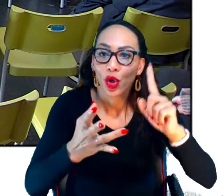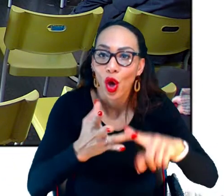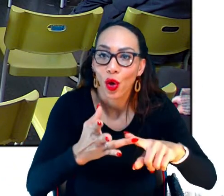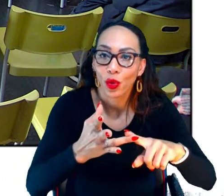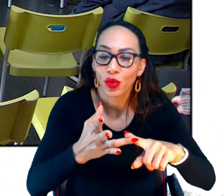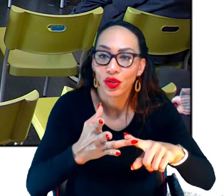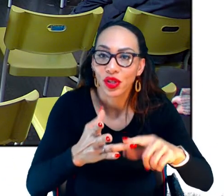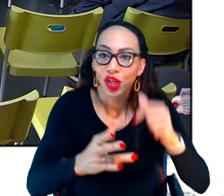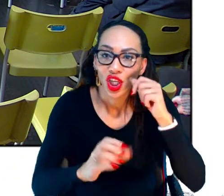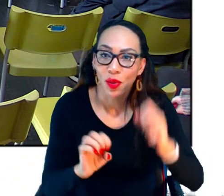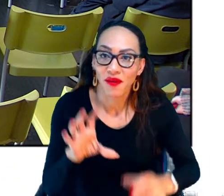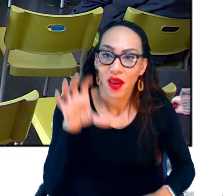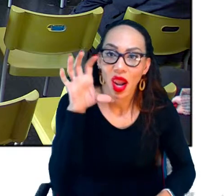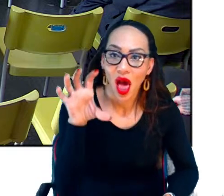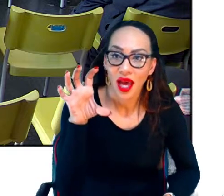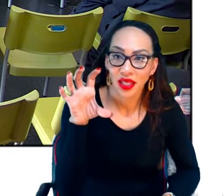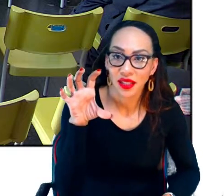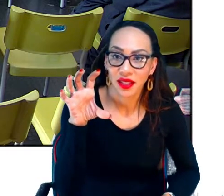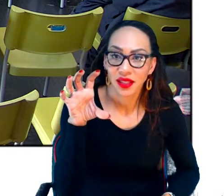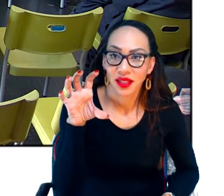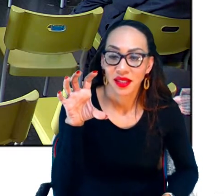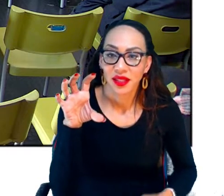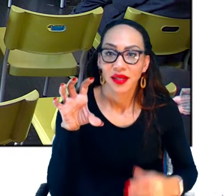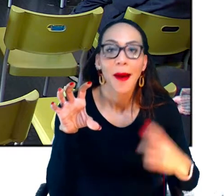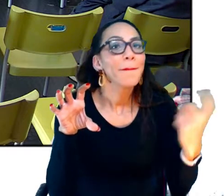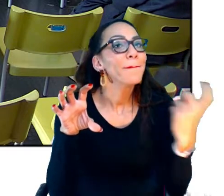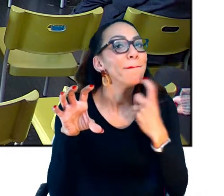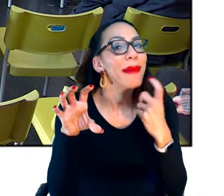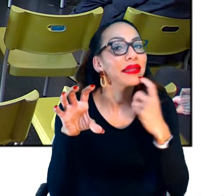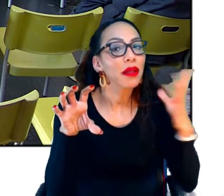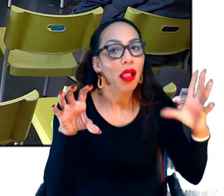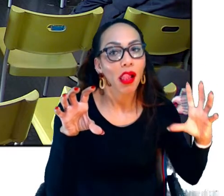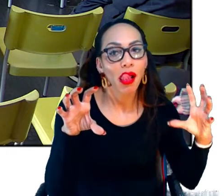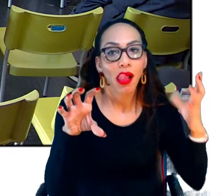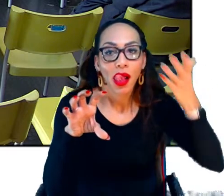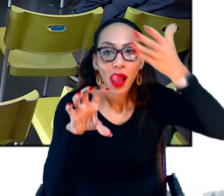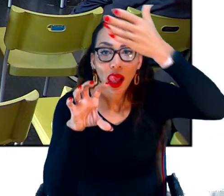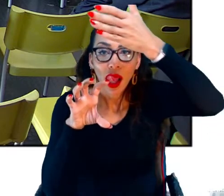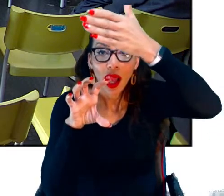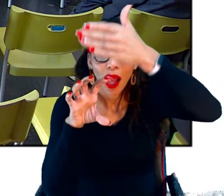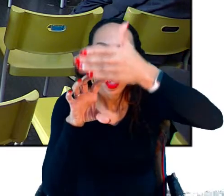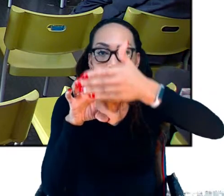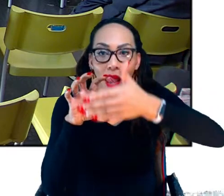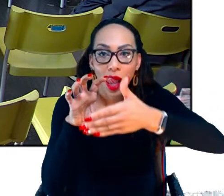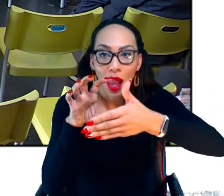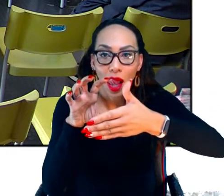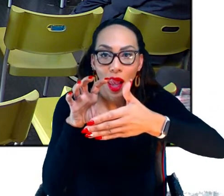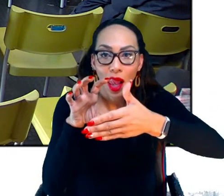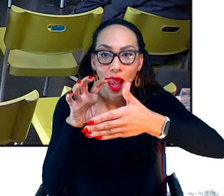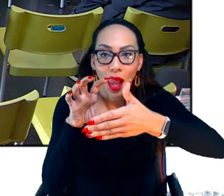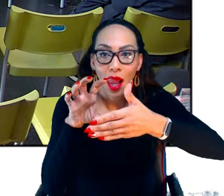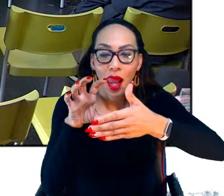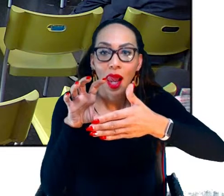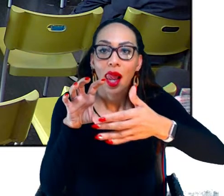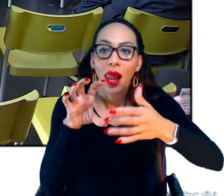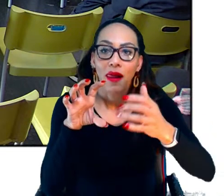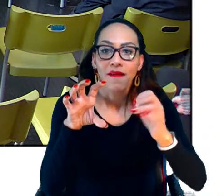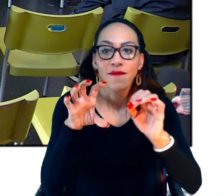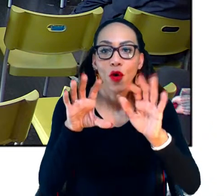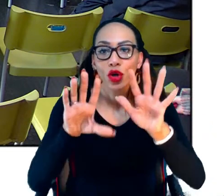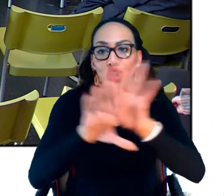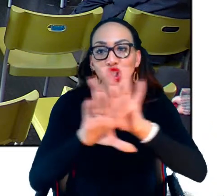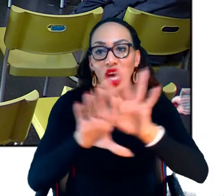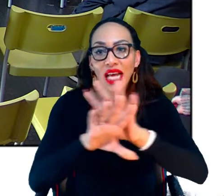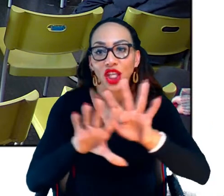yeah. And they basically cast these nice shadows, almost like what you're getting there. And Yeah. I'm not saying it would be cheap and it would